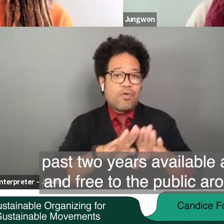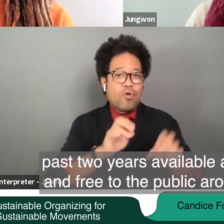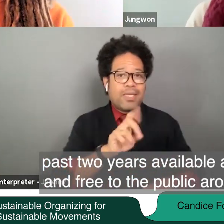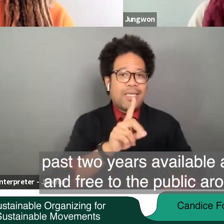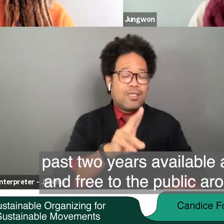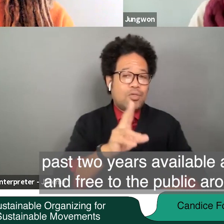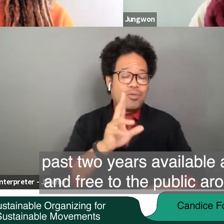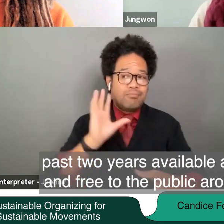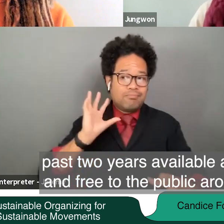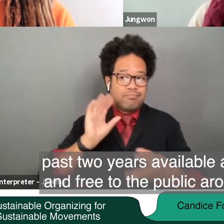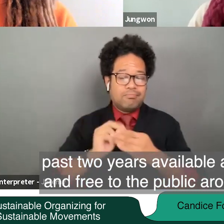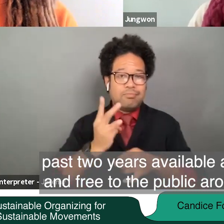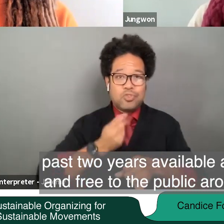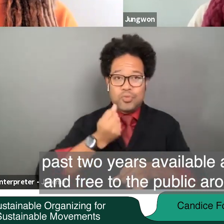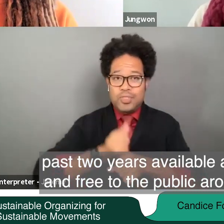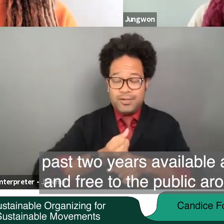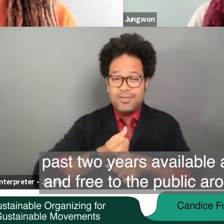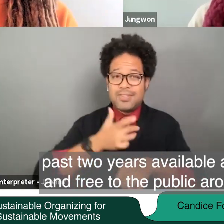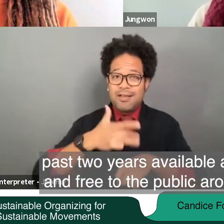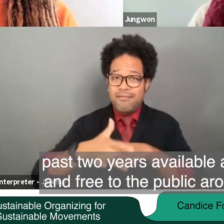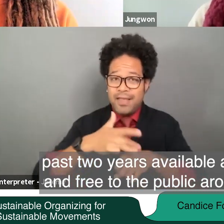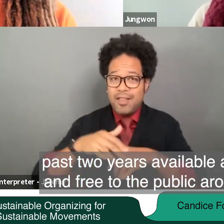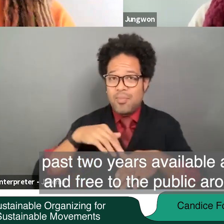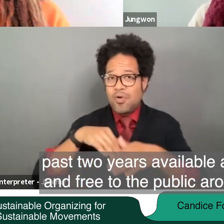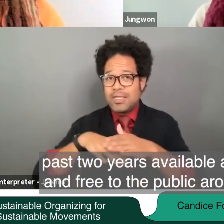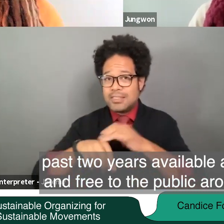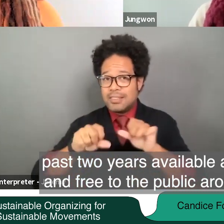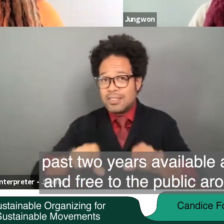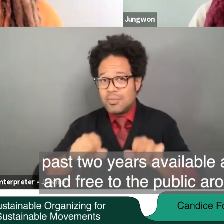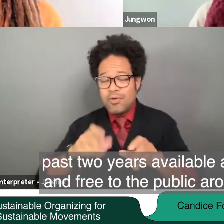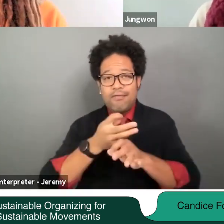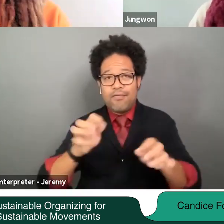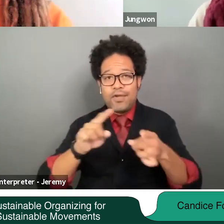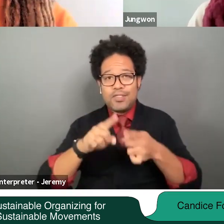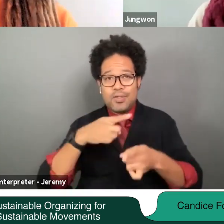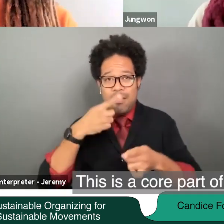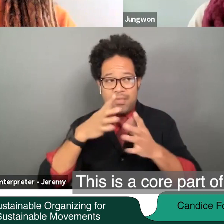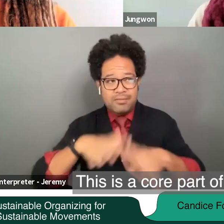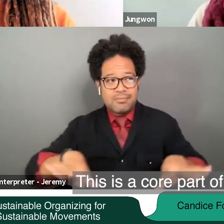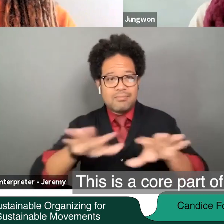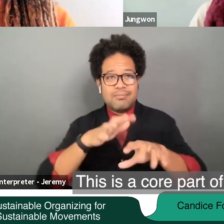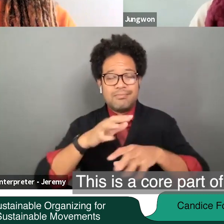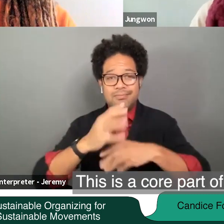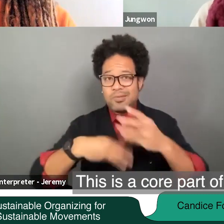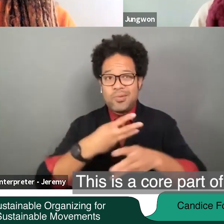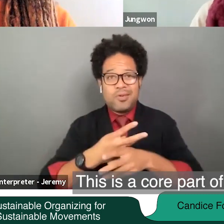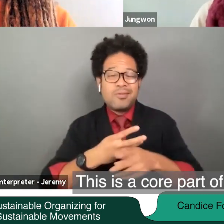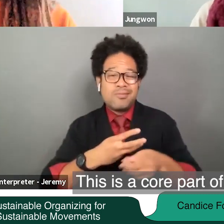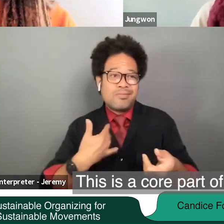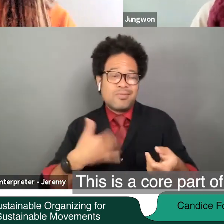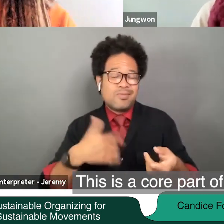2 years available and accessible and free to the public around the world. This is